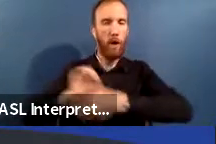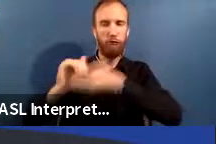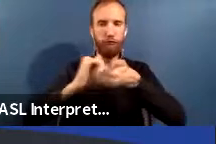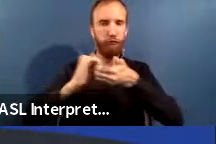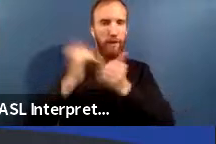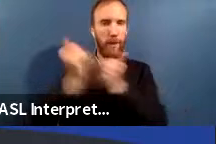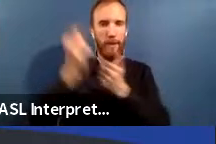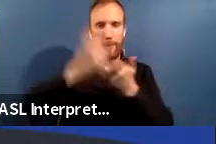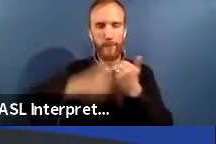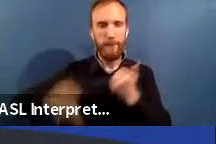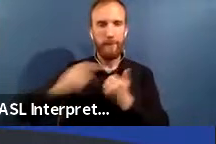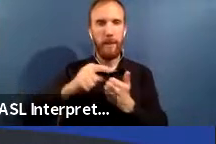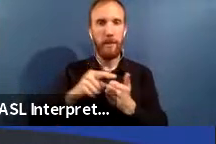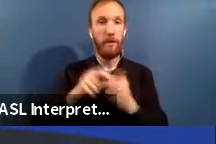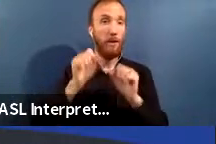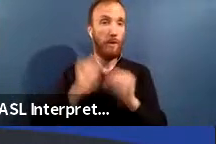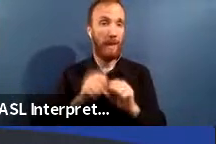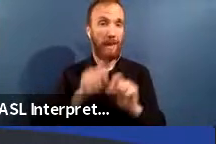Framework,